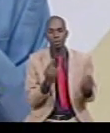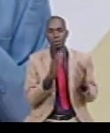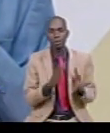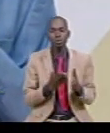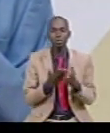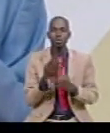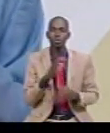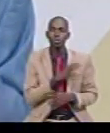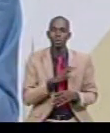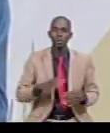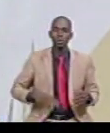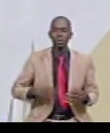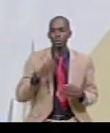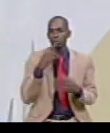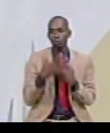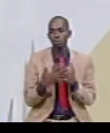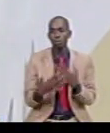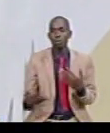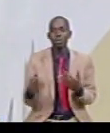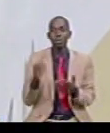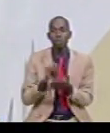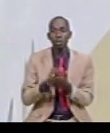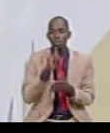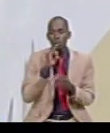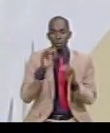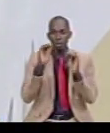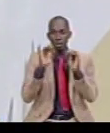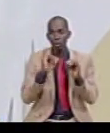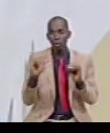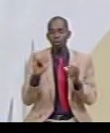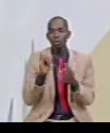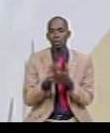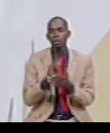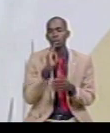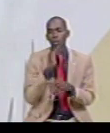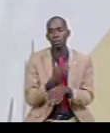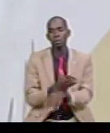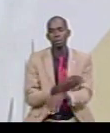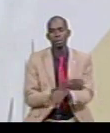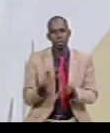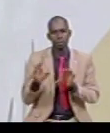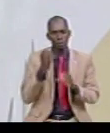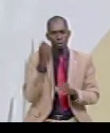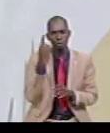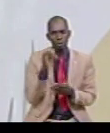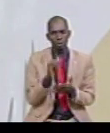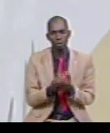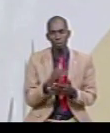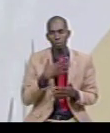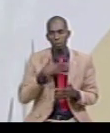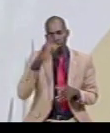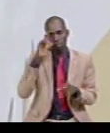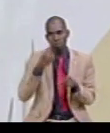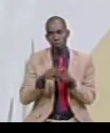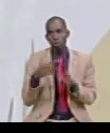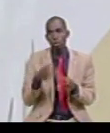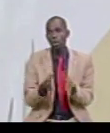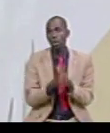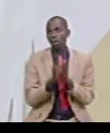is the message. That is the lesson. I hope it's clear to you, brother. So we've learned this morning about